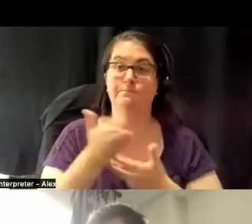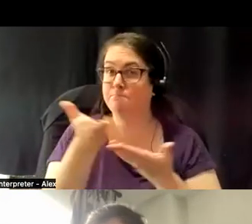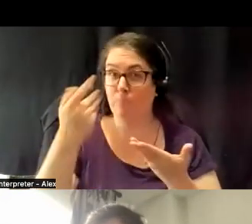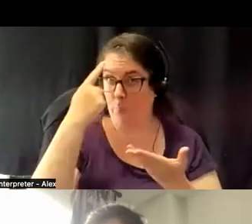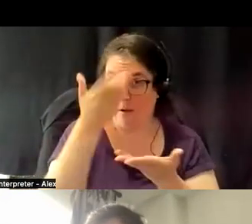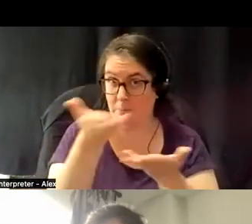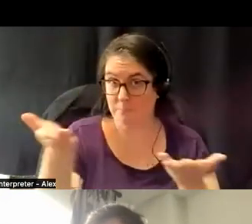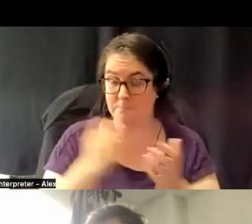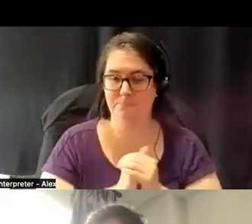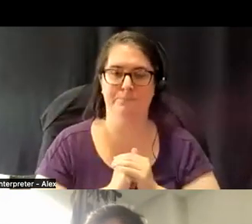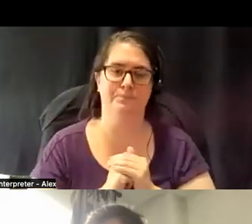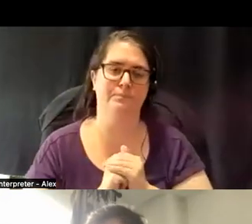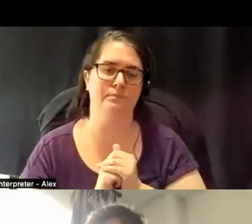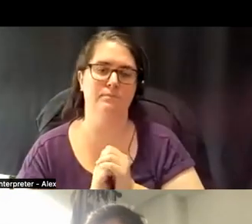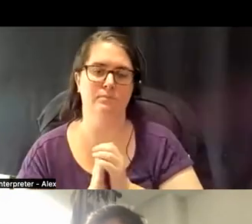here?